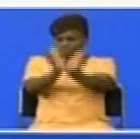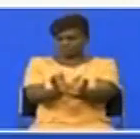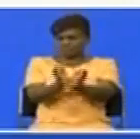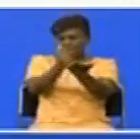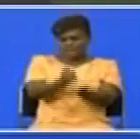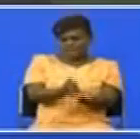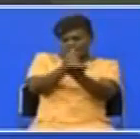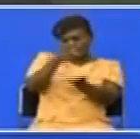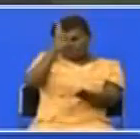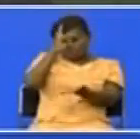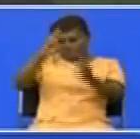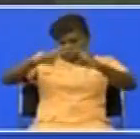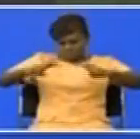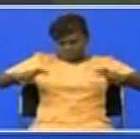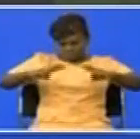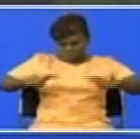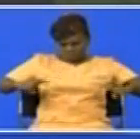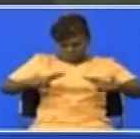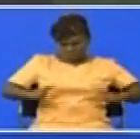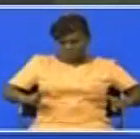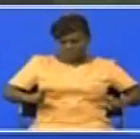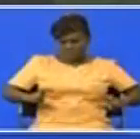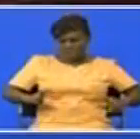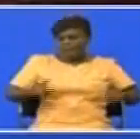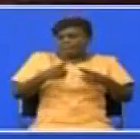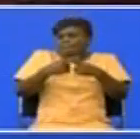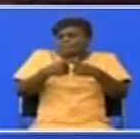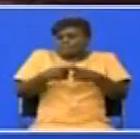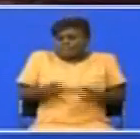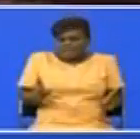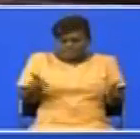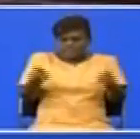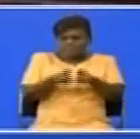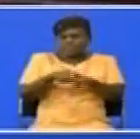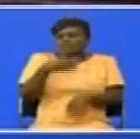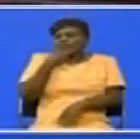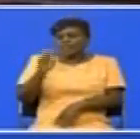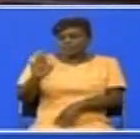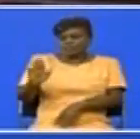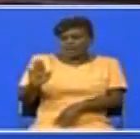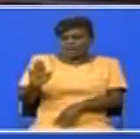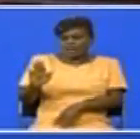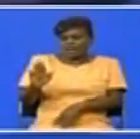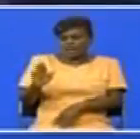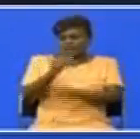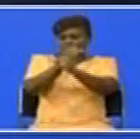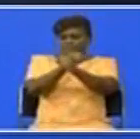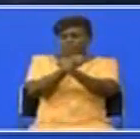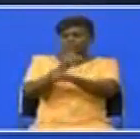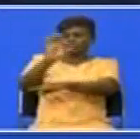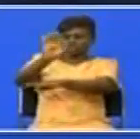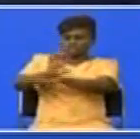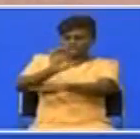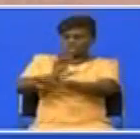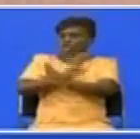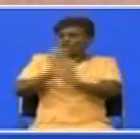anasaidia maafisa wa usalama na uchunguzi kuhusu kutoweka kwa Masi. Hata hivyo, kwa mujibu wa babake ambaye ni mchungaji wa kanisa la Covenant of Peace,